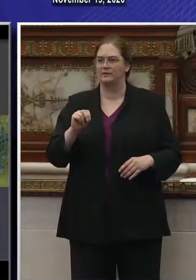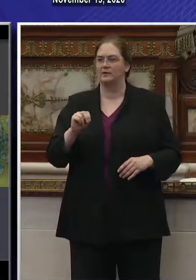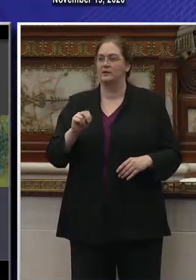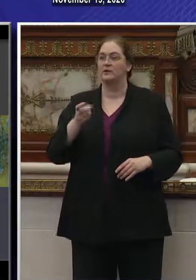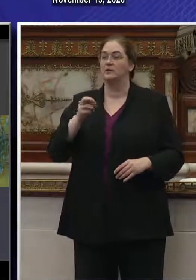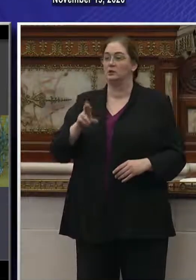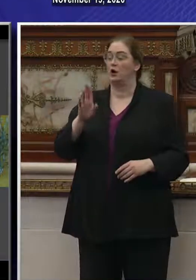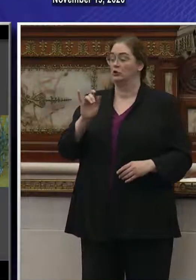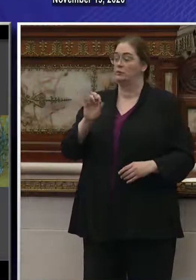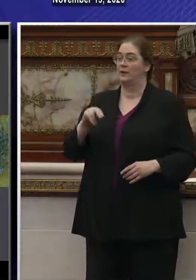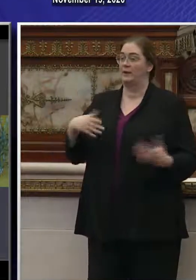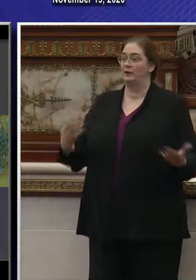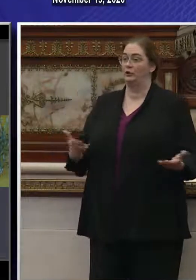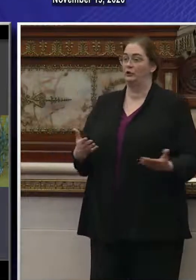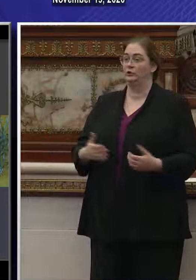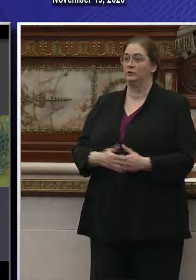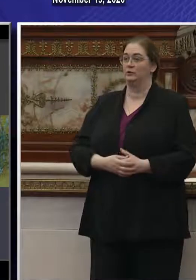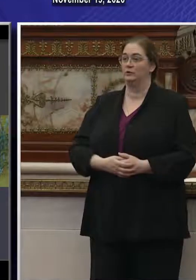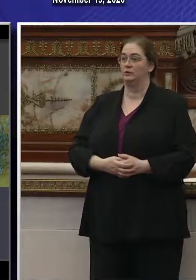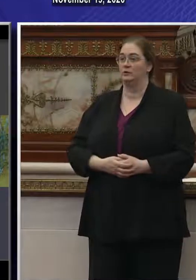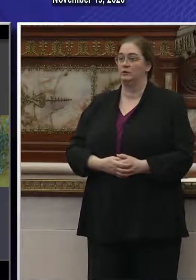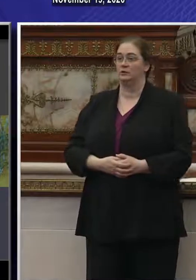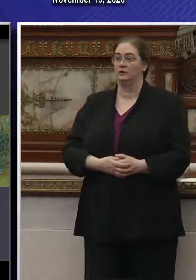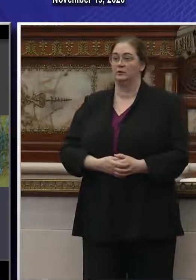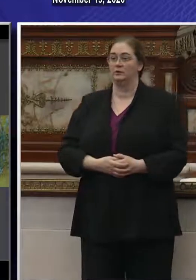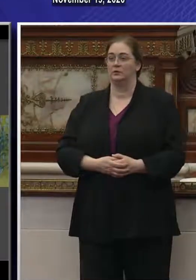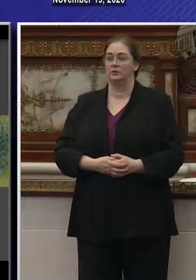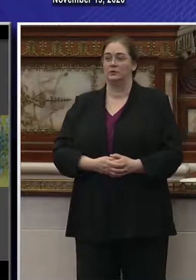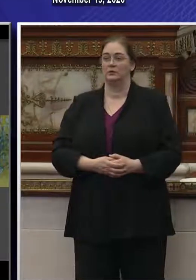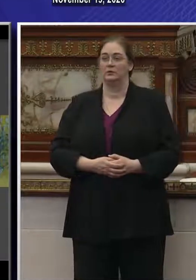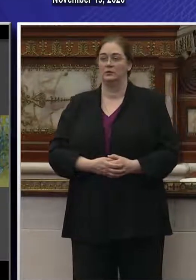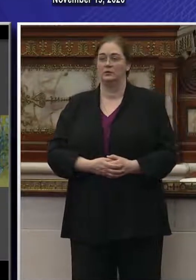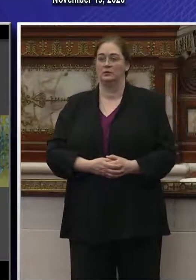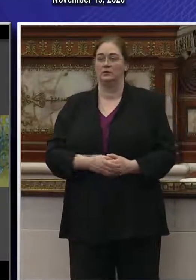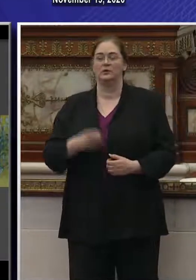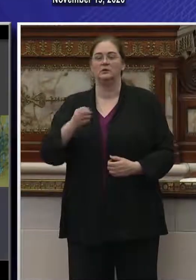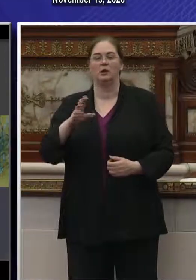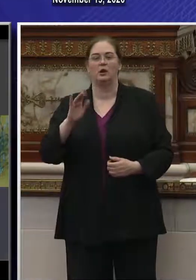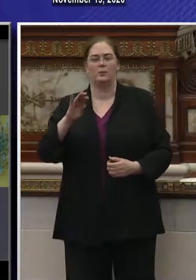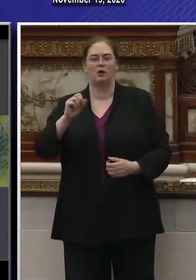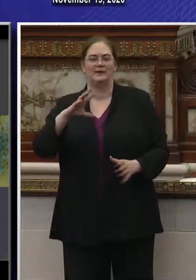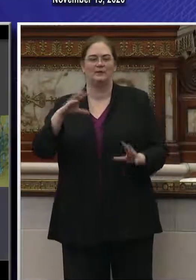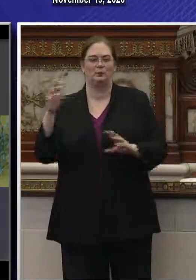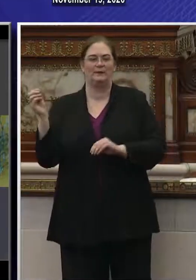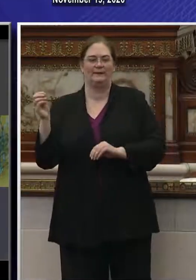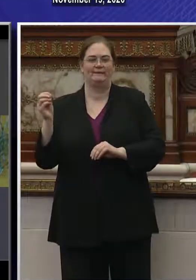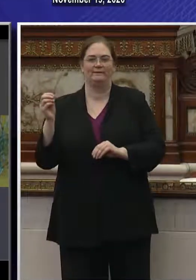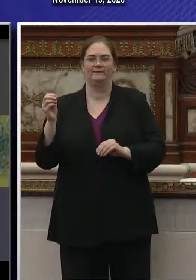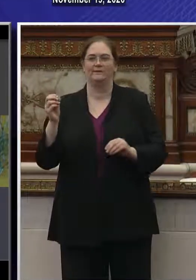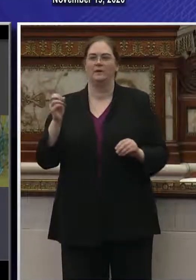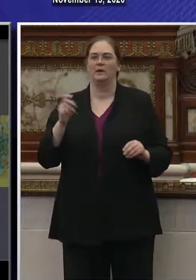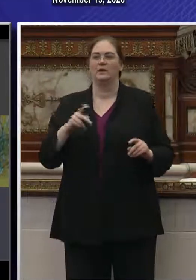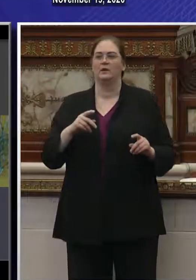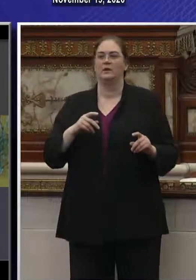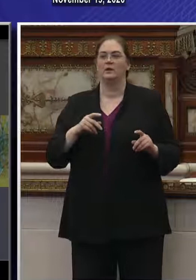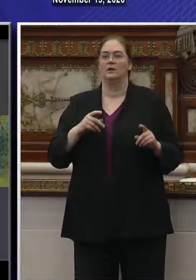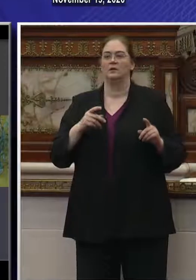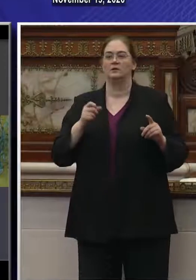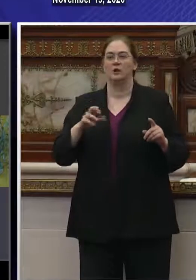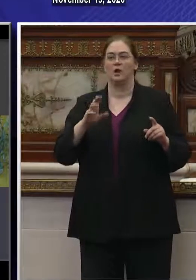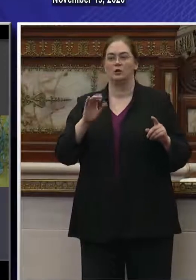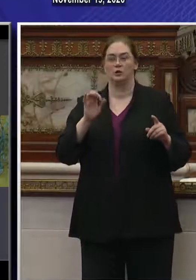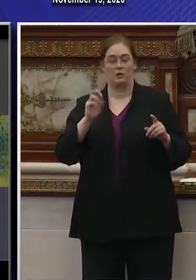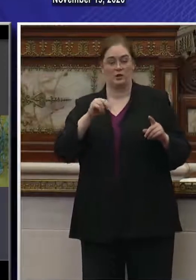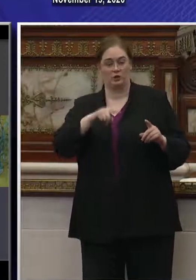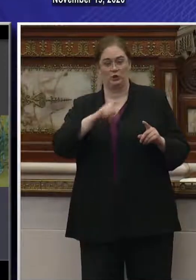Dr. Brennan is here. Dr. Brennan. Thank you. Dr. Carnes, I believe, had to step off. Okay. All right. So, Dr. Brennan,